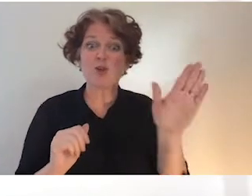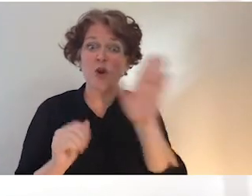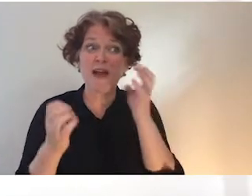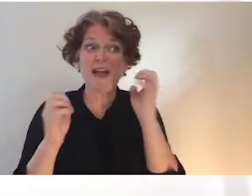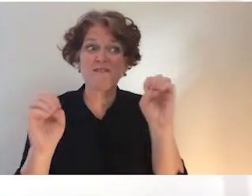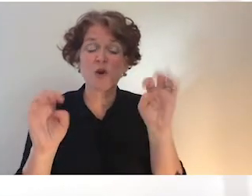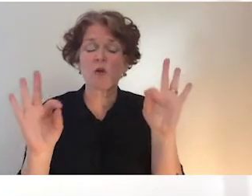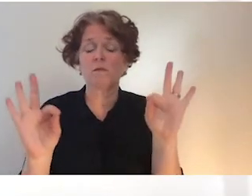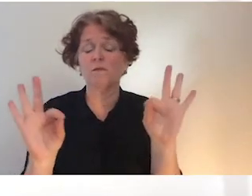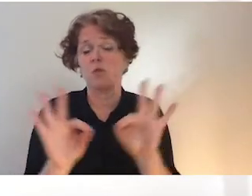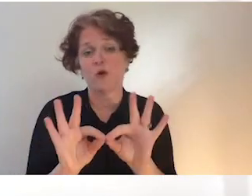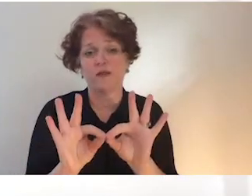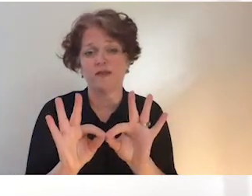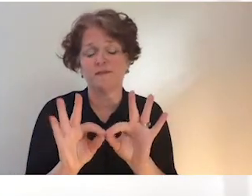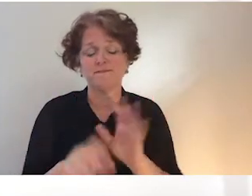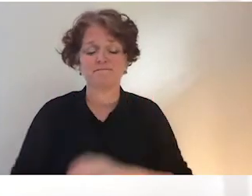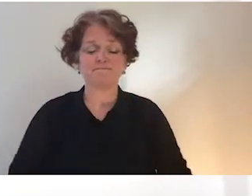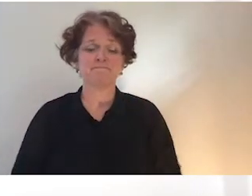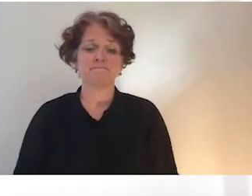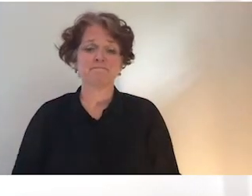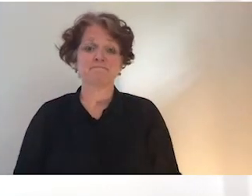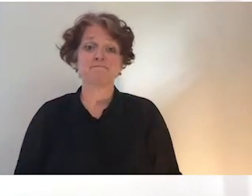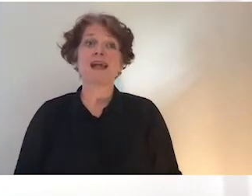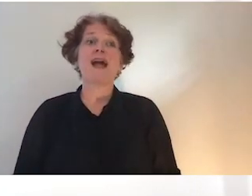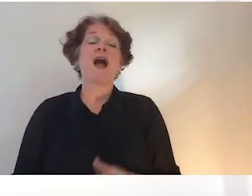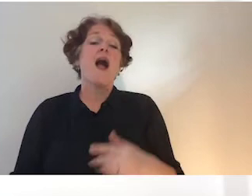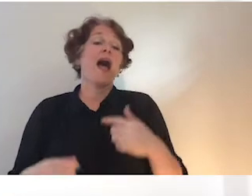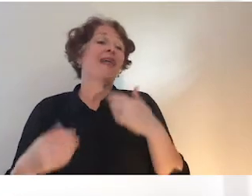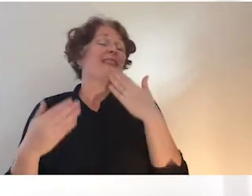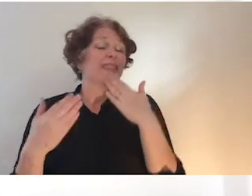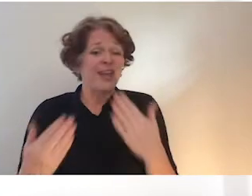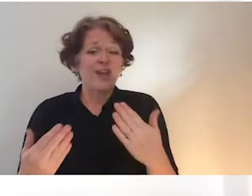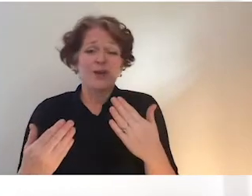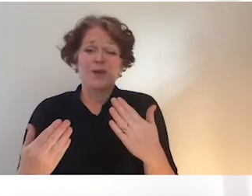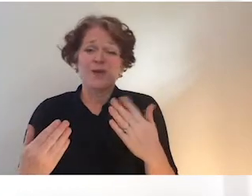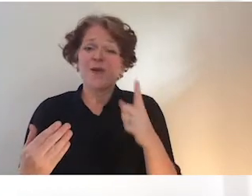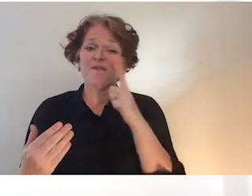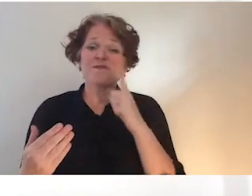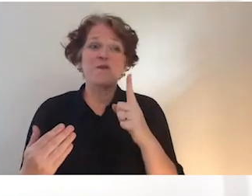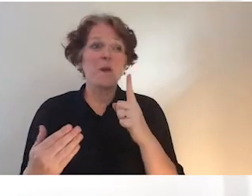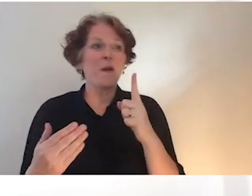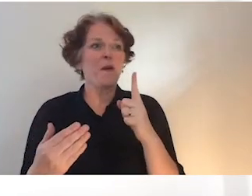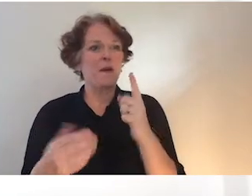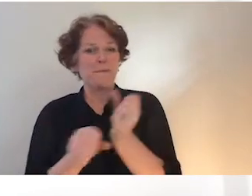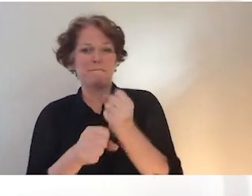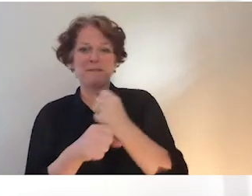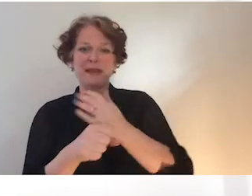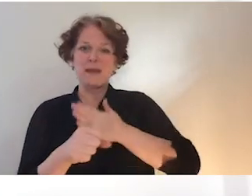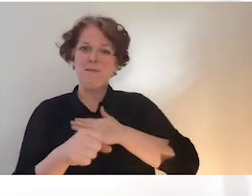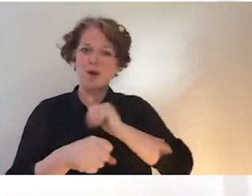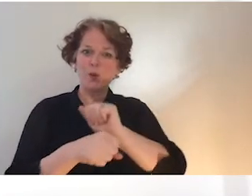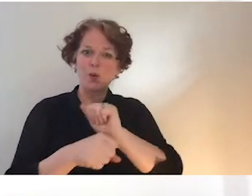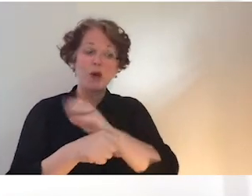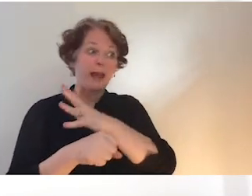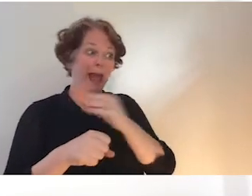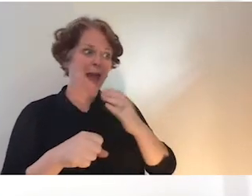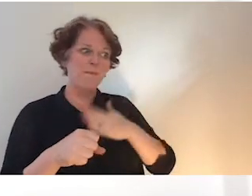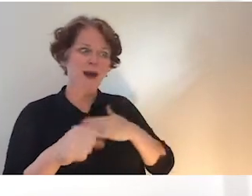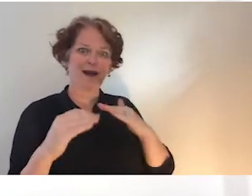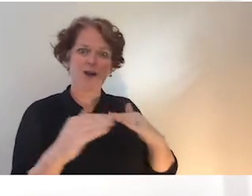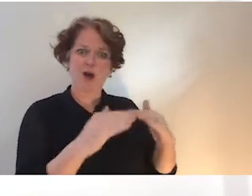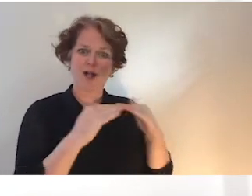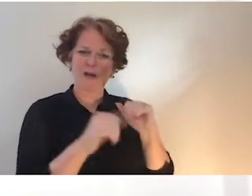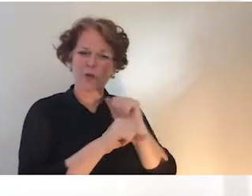prove worthwhile. Lastly, graduates, I want to thank you for making my own work and that of my